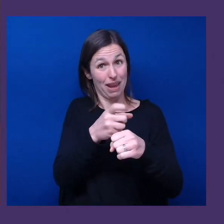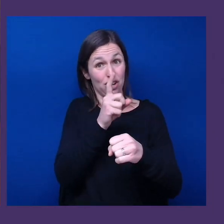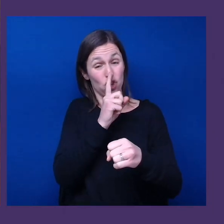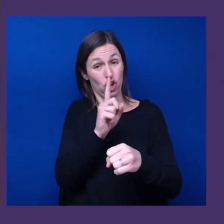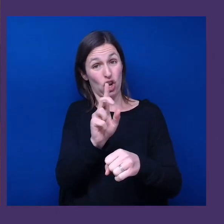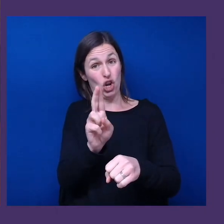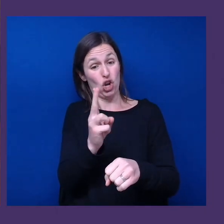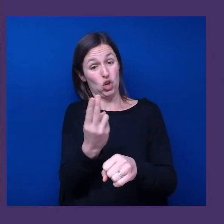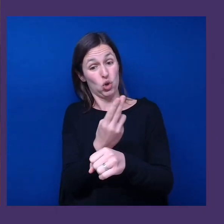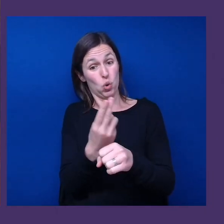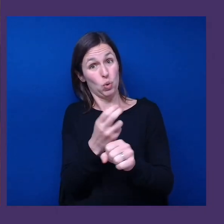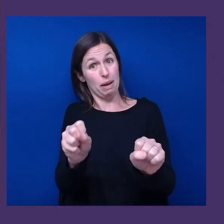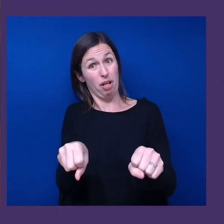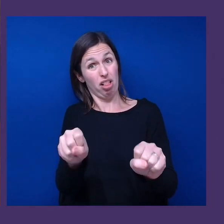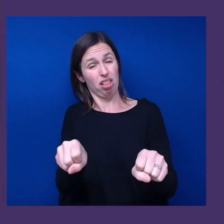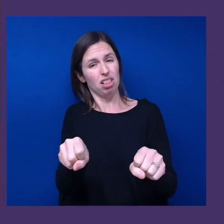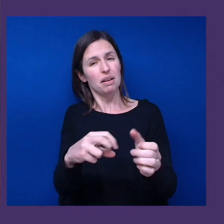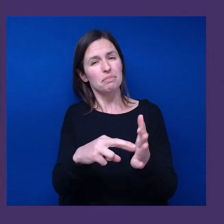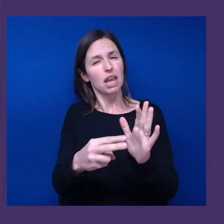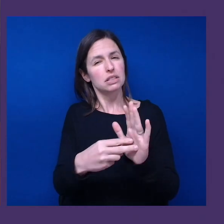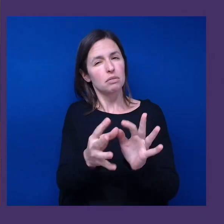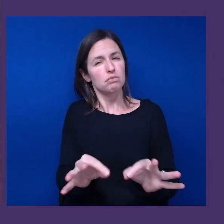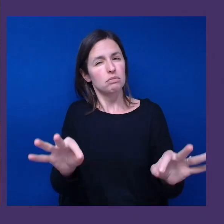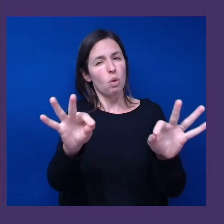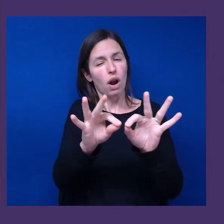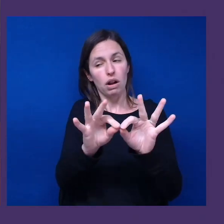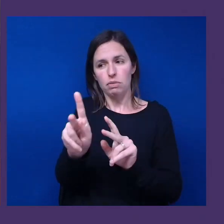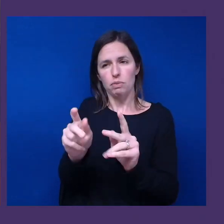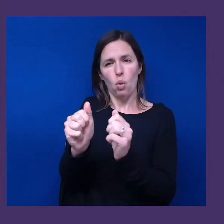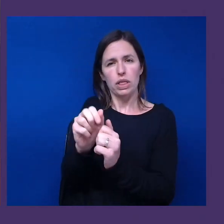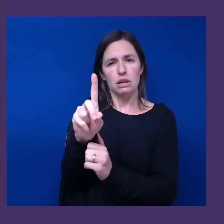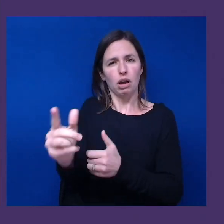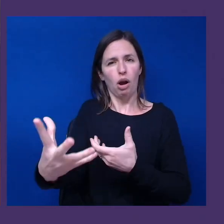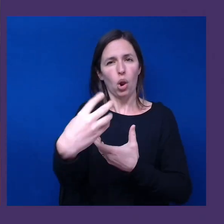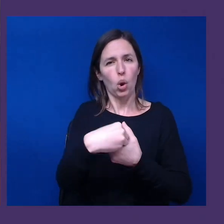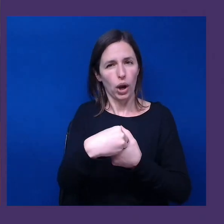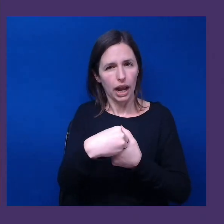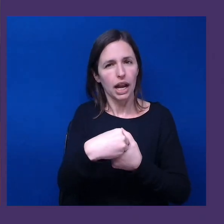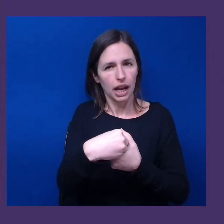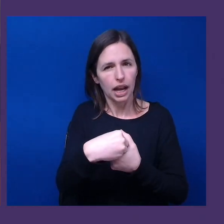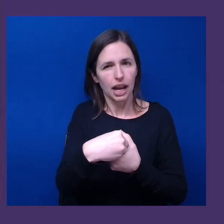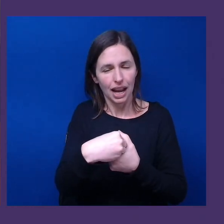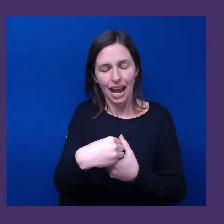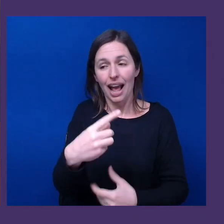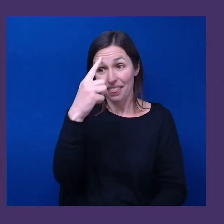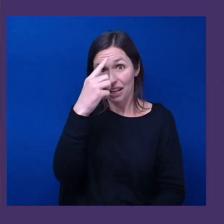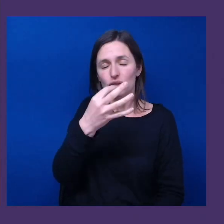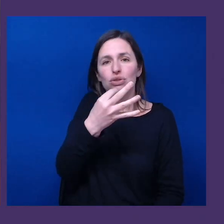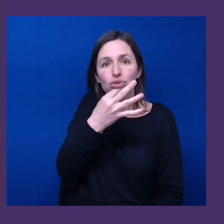with disabilities. And I think the cognitive accessibility space is going to amplify that. We're going to